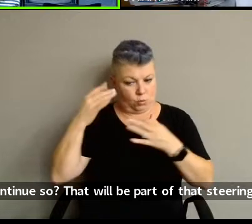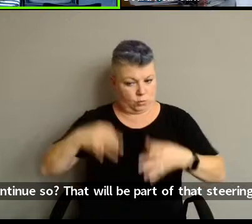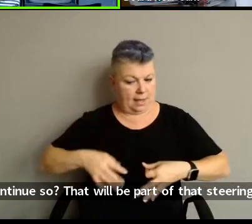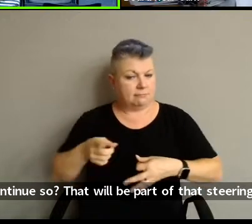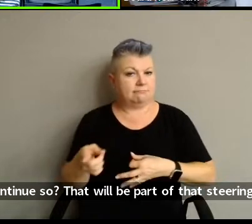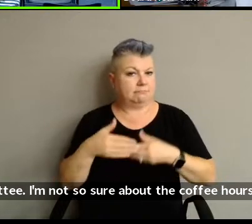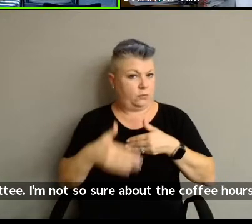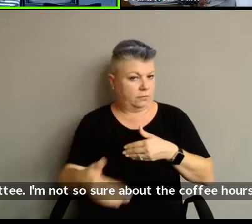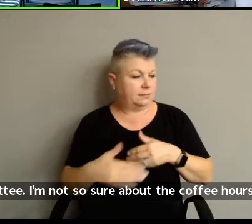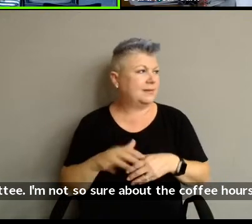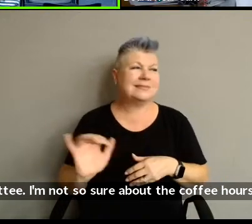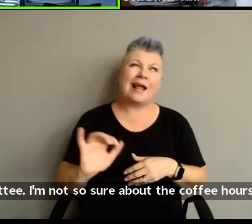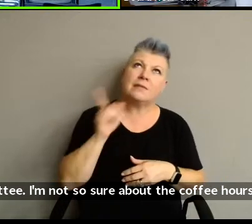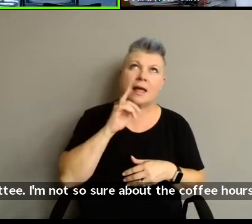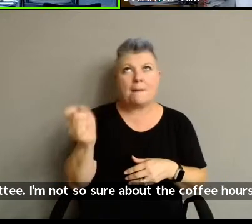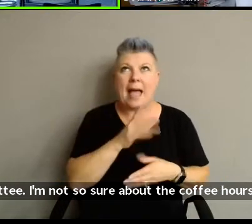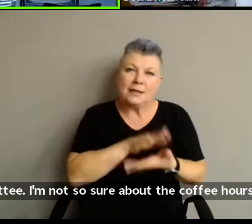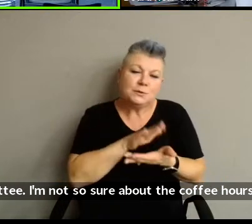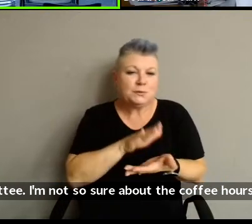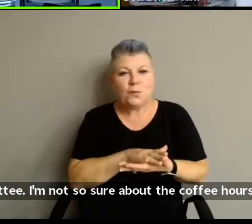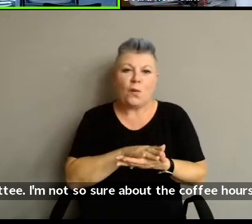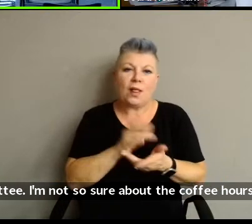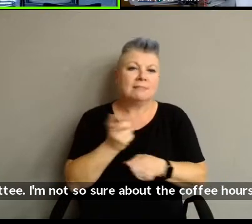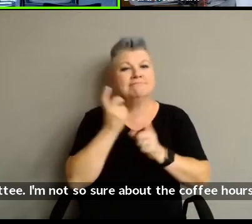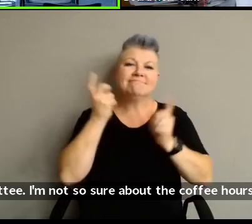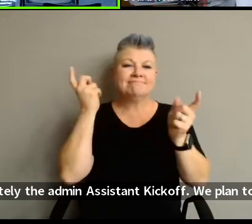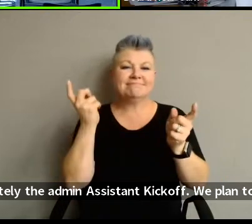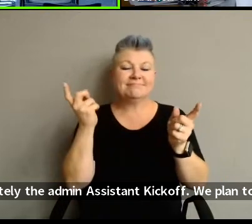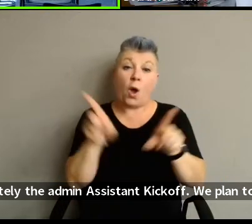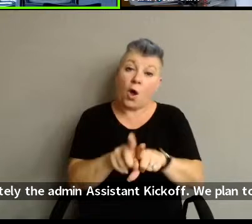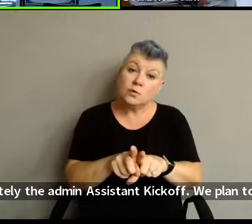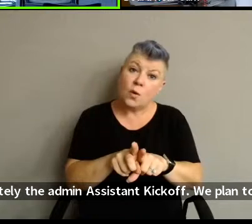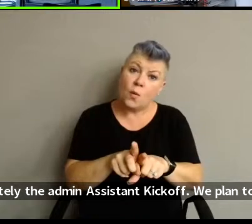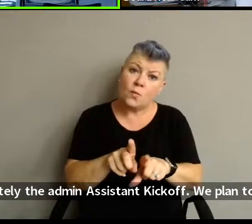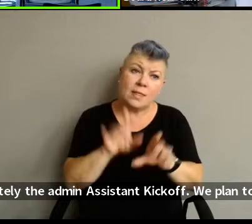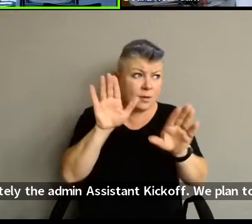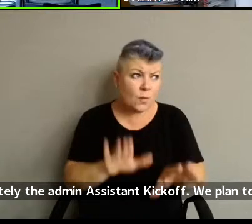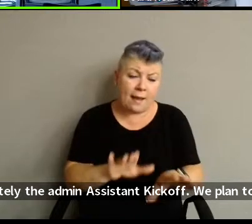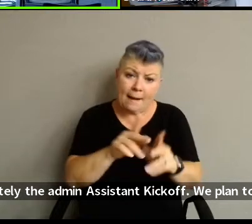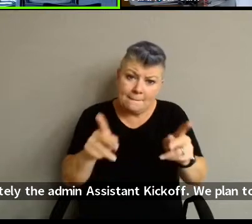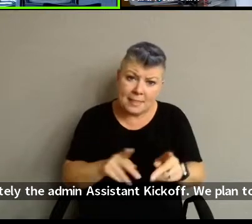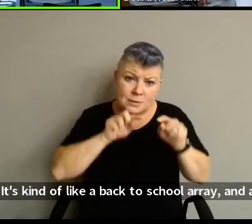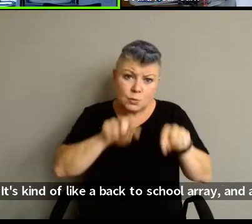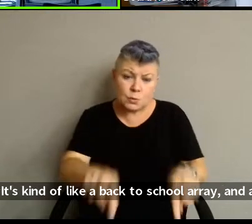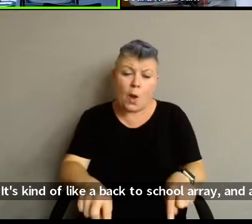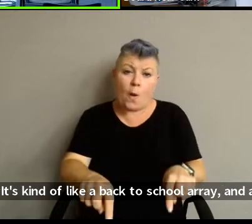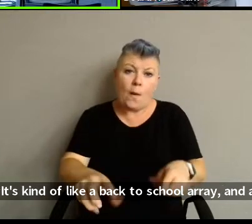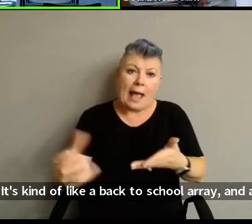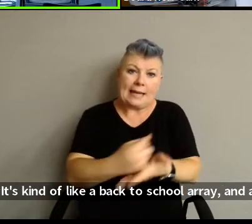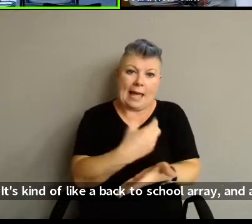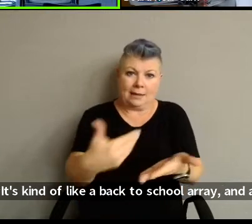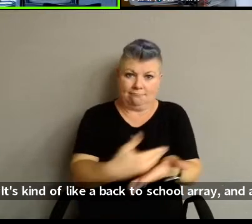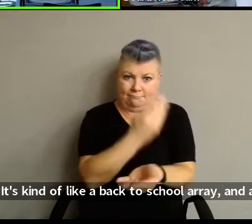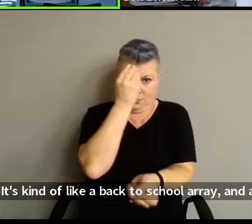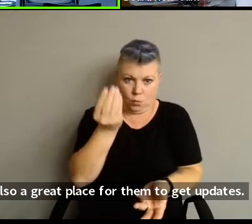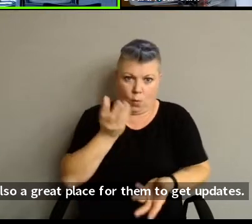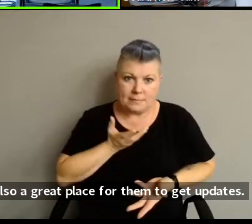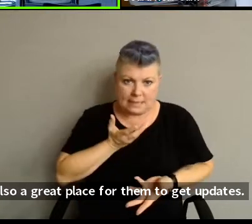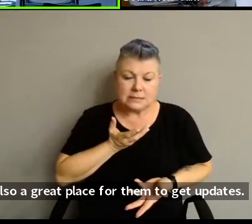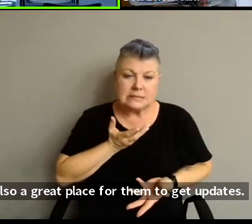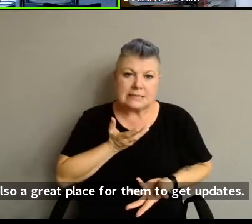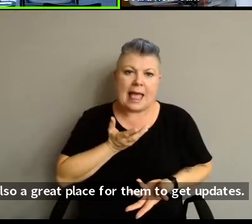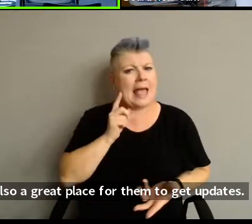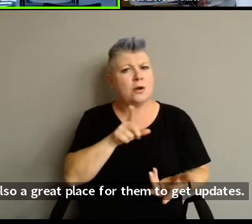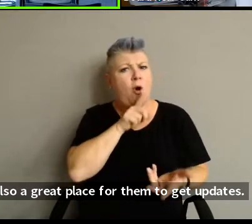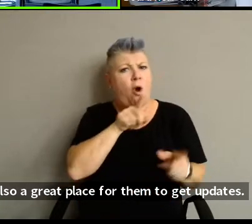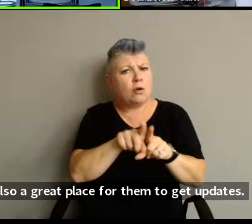It's kind of like a back to school hurrah, and also a great place for them to get updates Right. all in the same place. That makes sense. And make connections